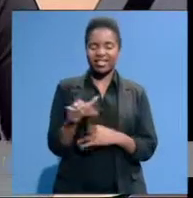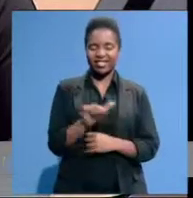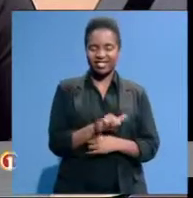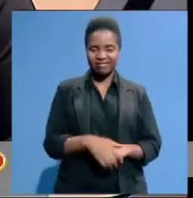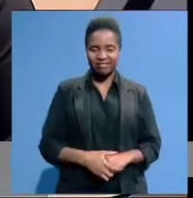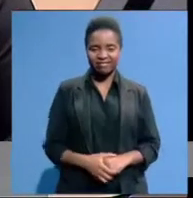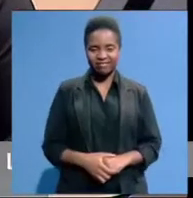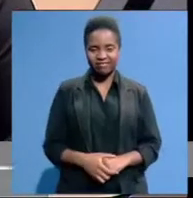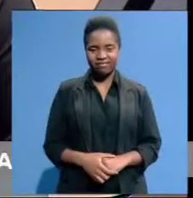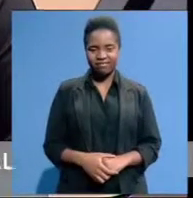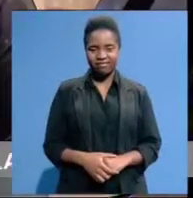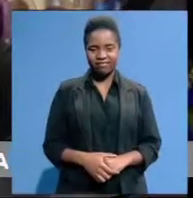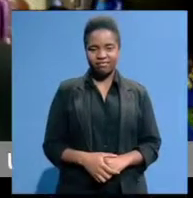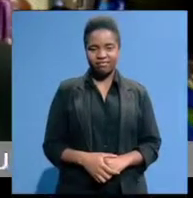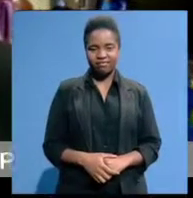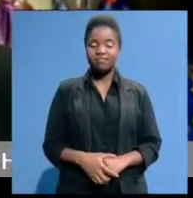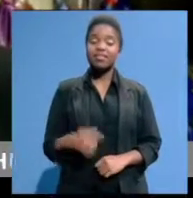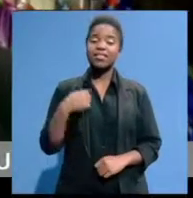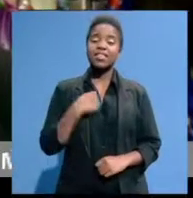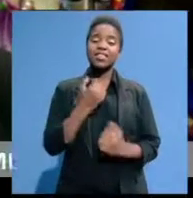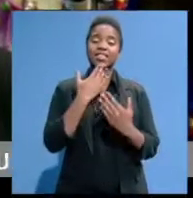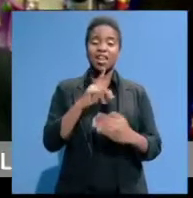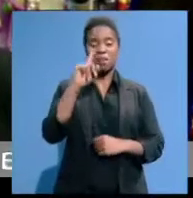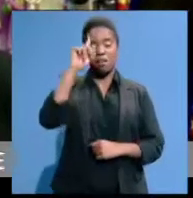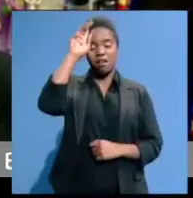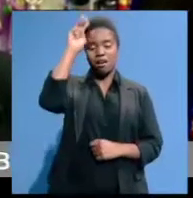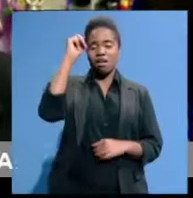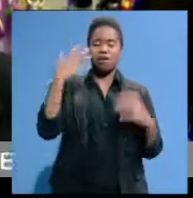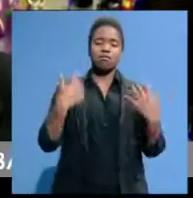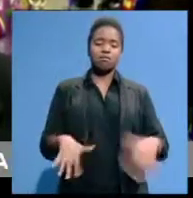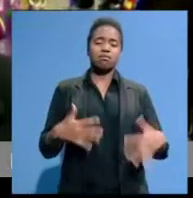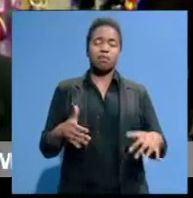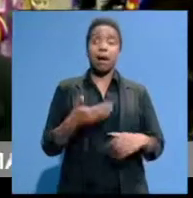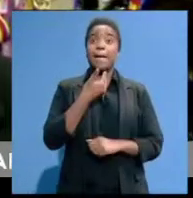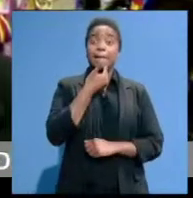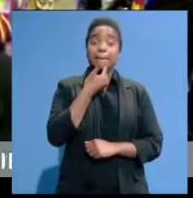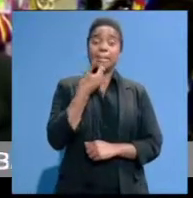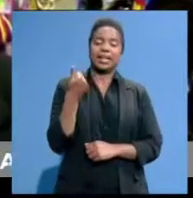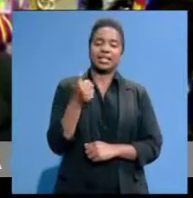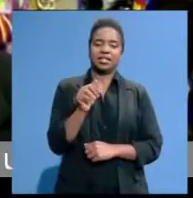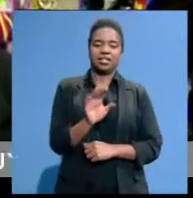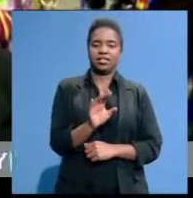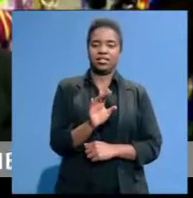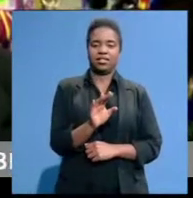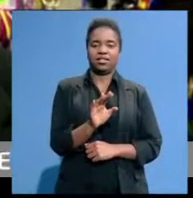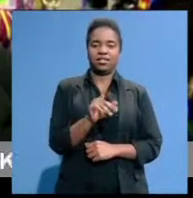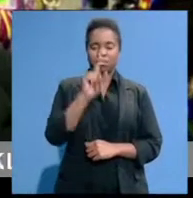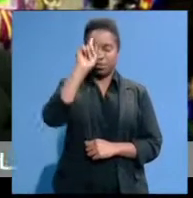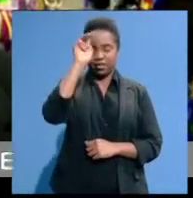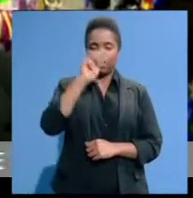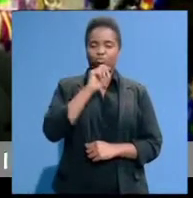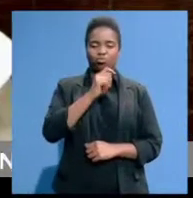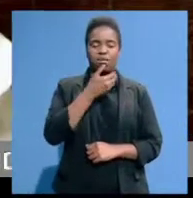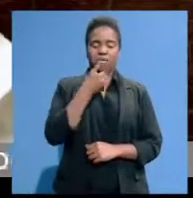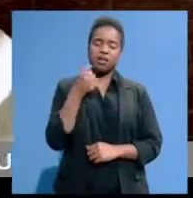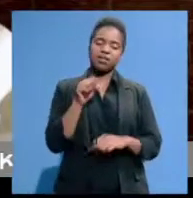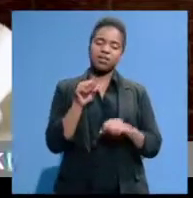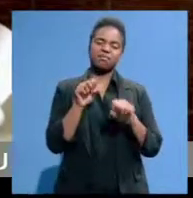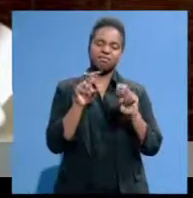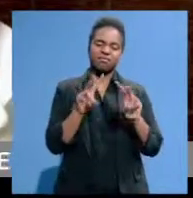this, I said, well, I think what the people were saying for you, that you passed on and they were lighting